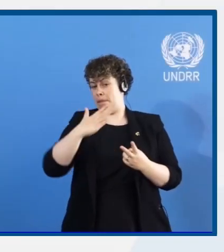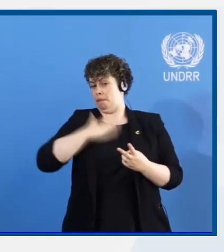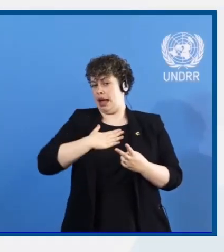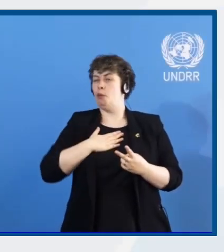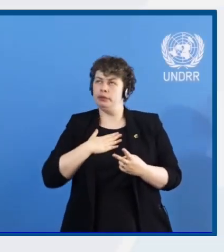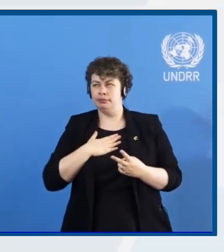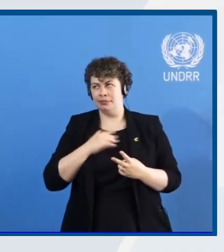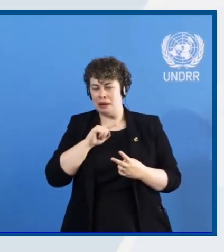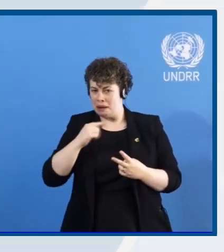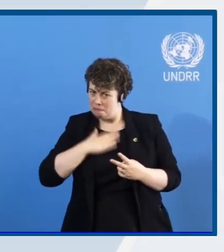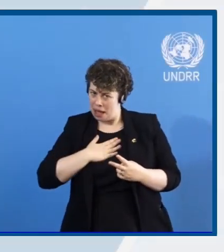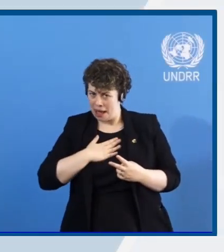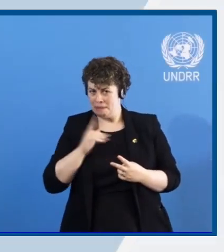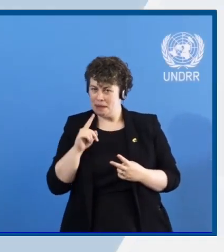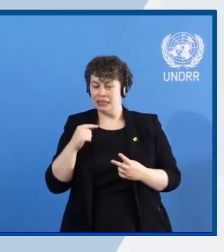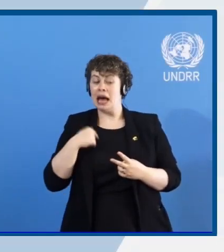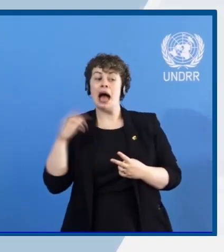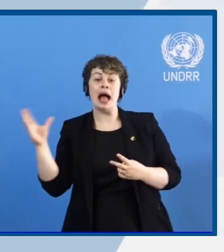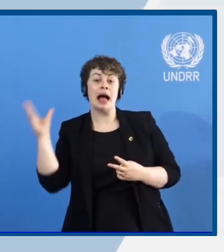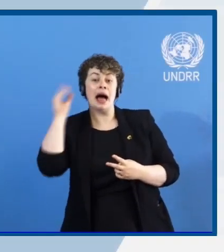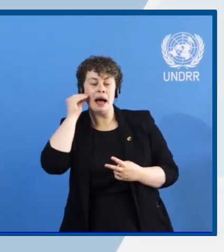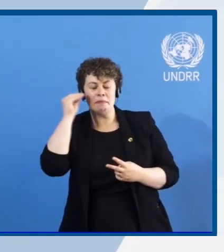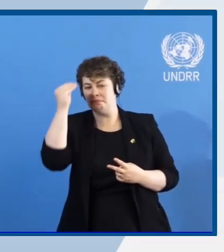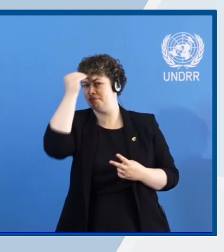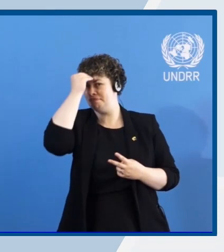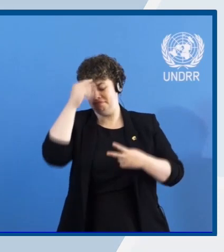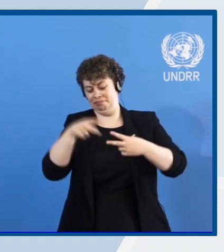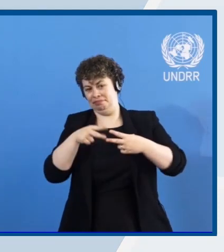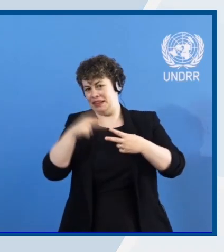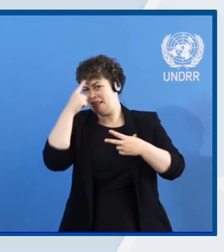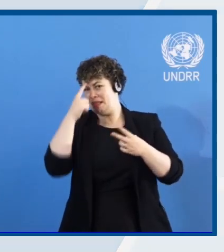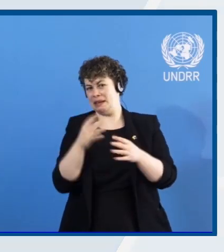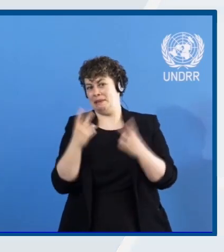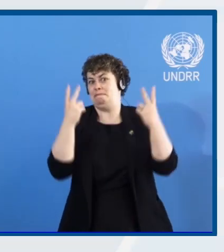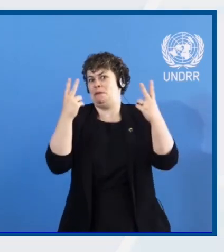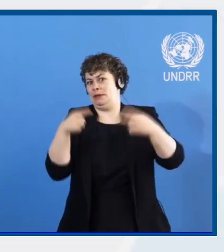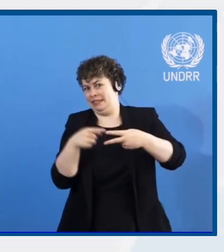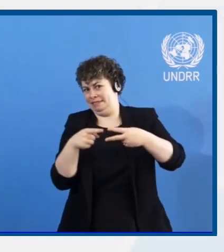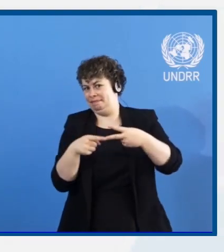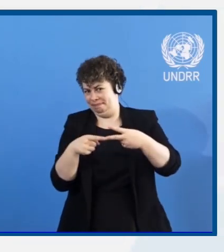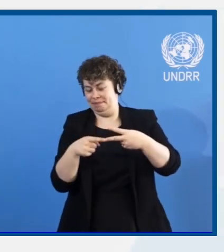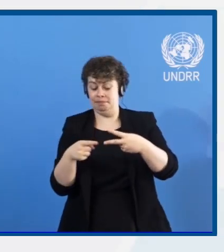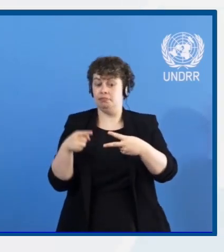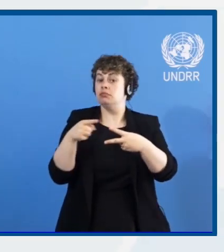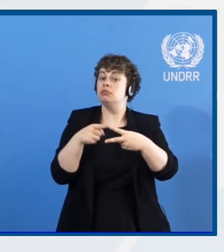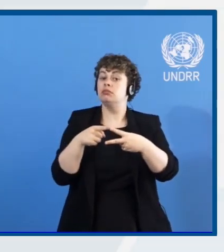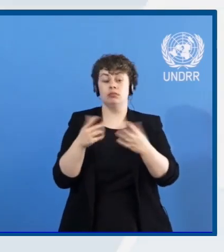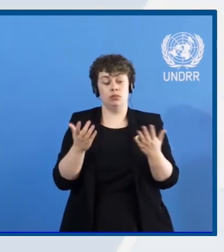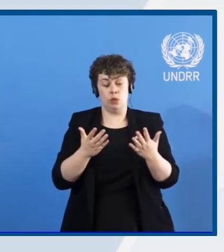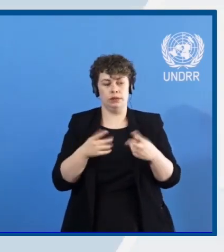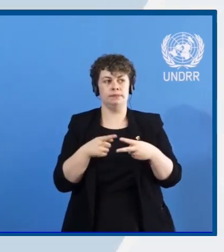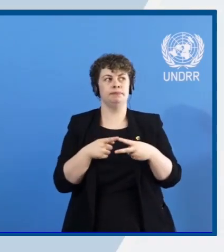but what I think, two things I picked up of particular importance. I think it was very